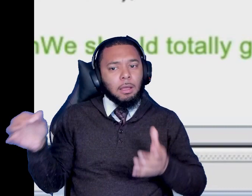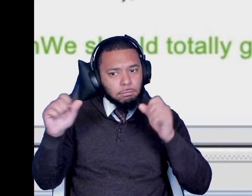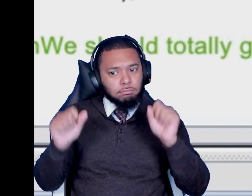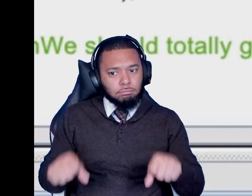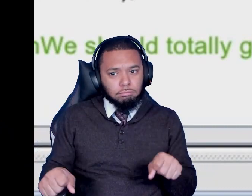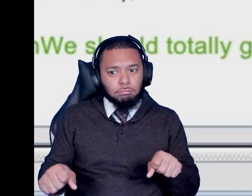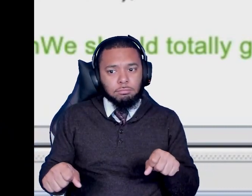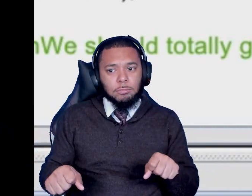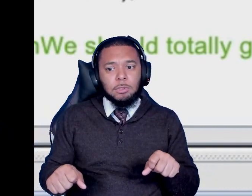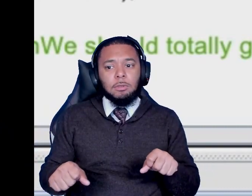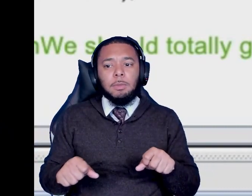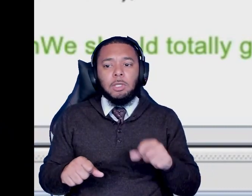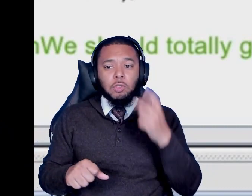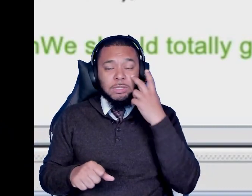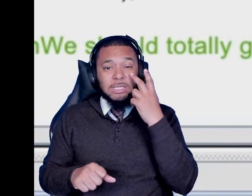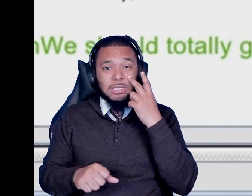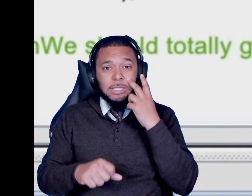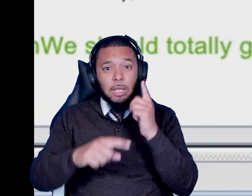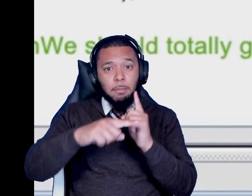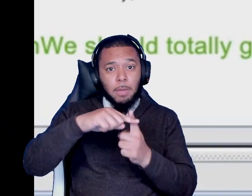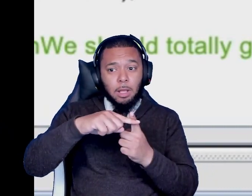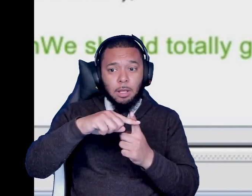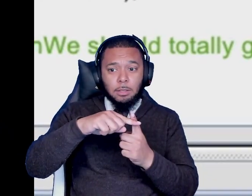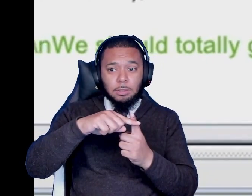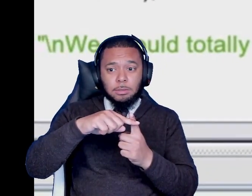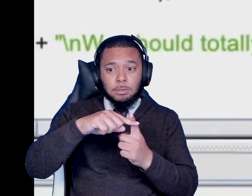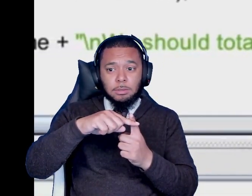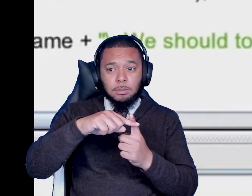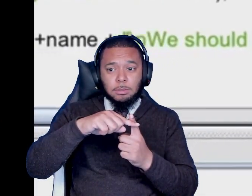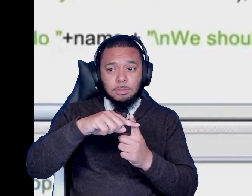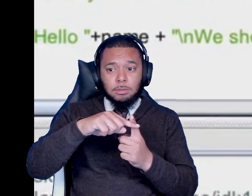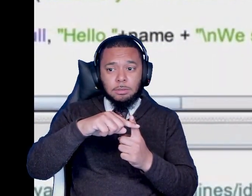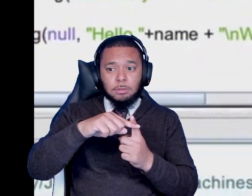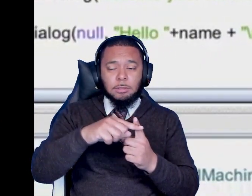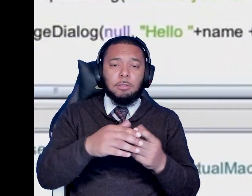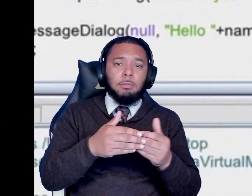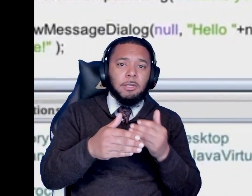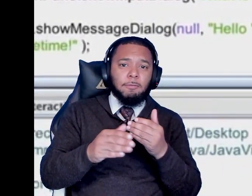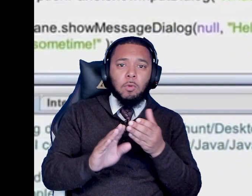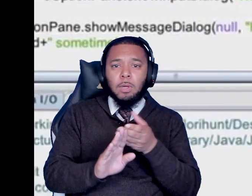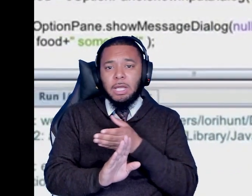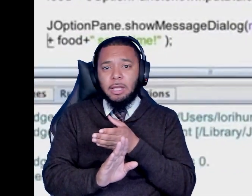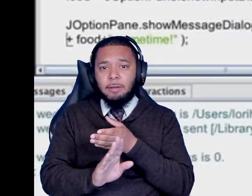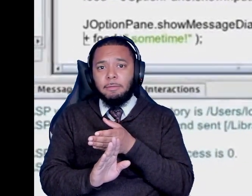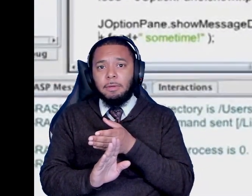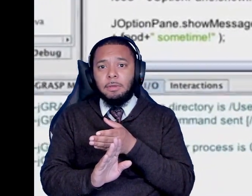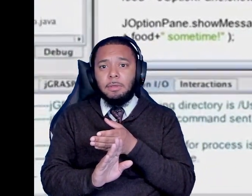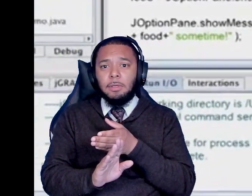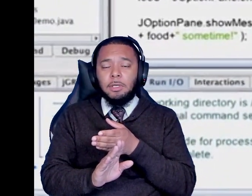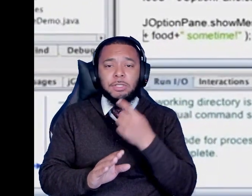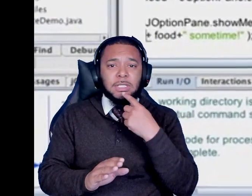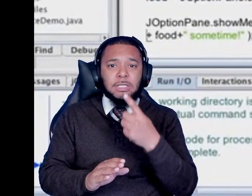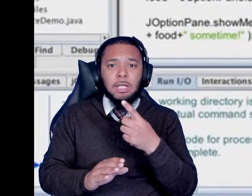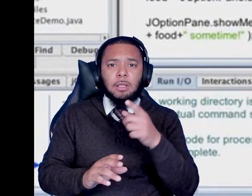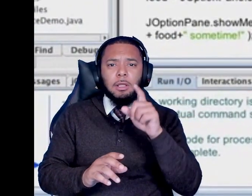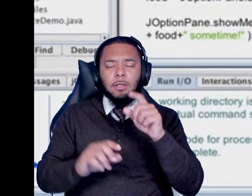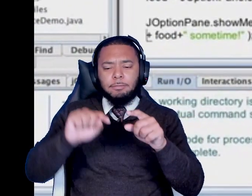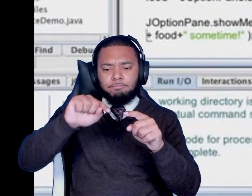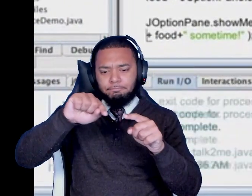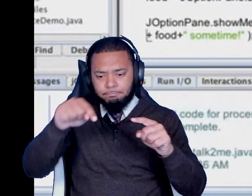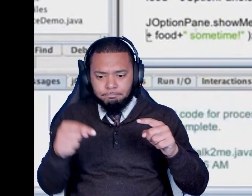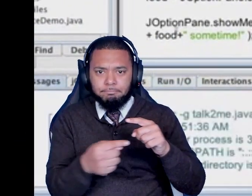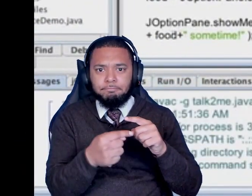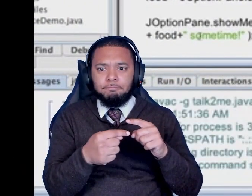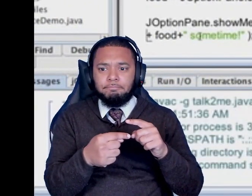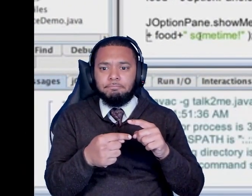at any time you see a plus sign, before or after that, to put in a hard return. My computer